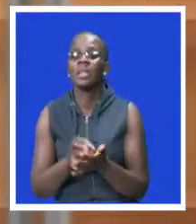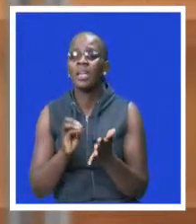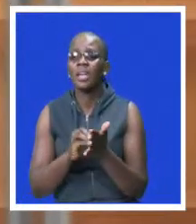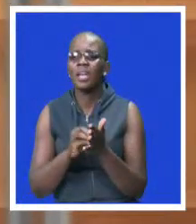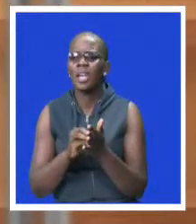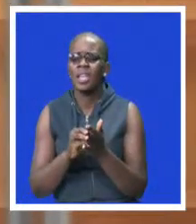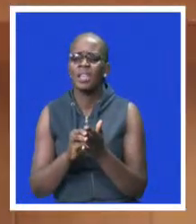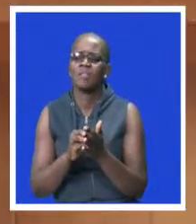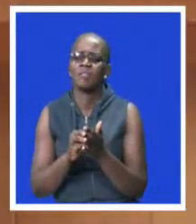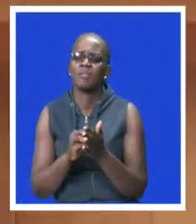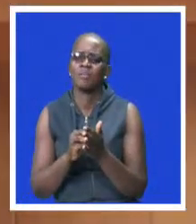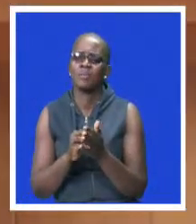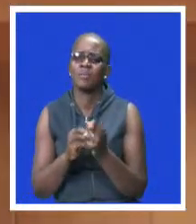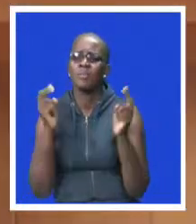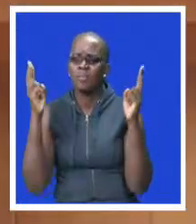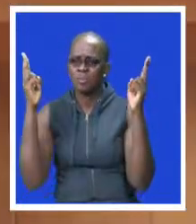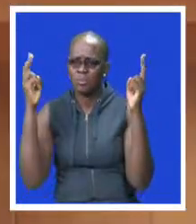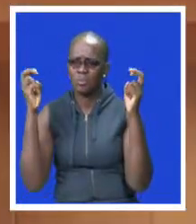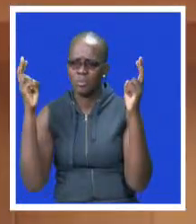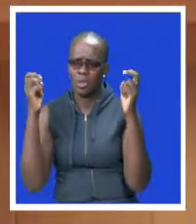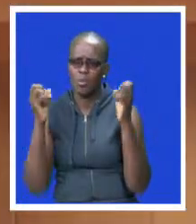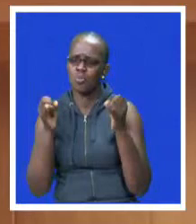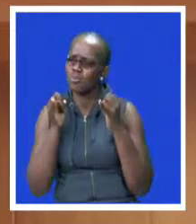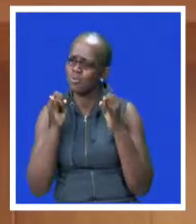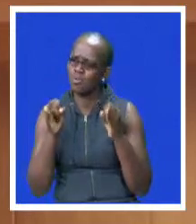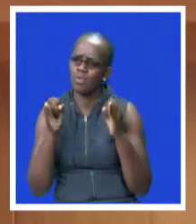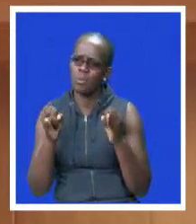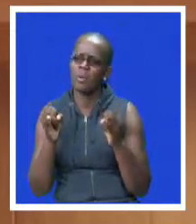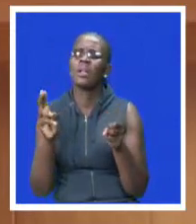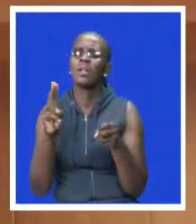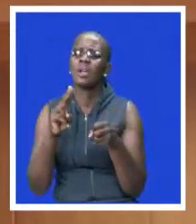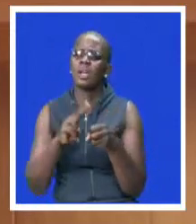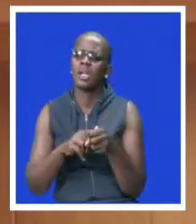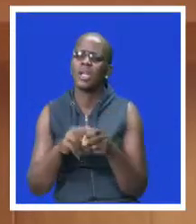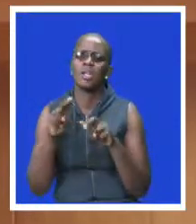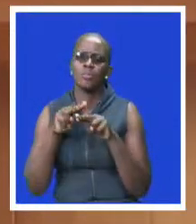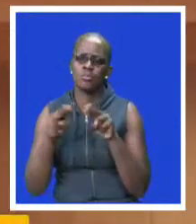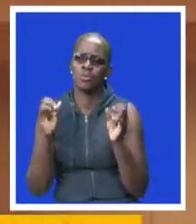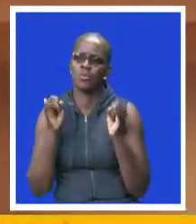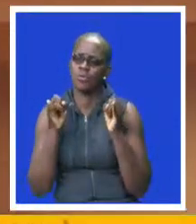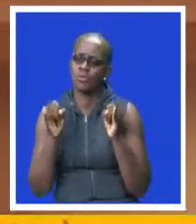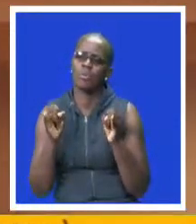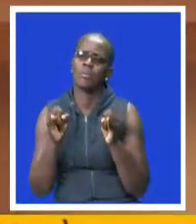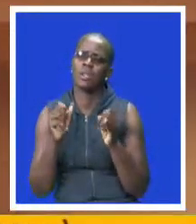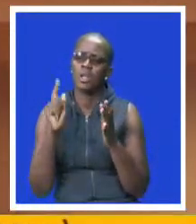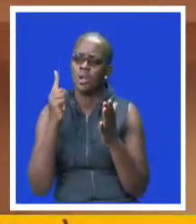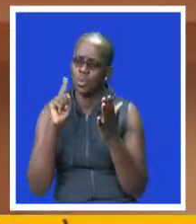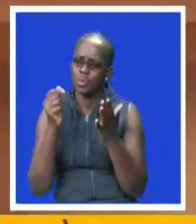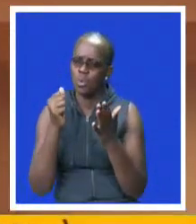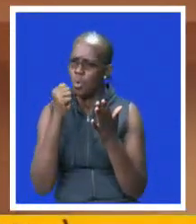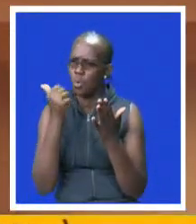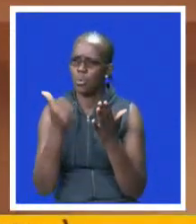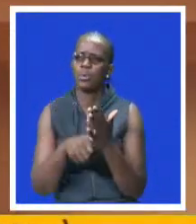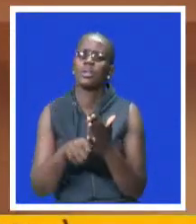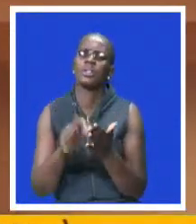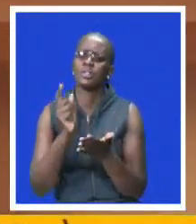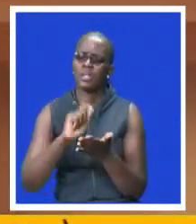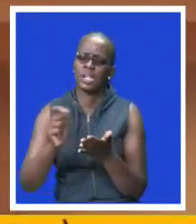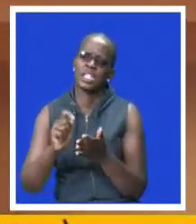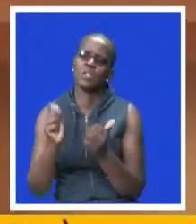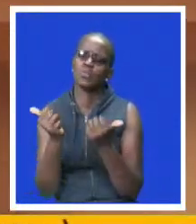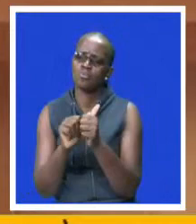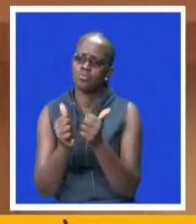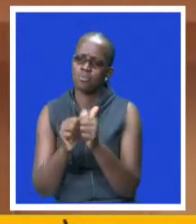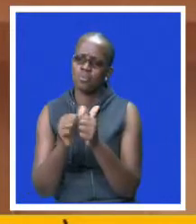writing today. That's correct, Nogwazi. We are doing introduction to informal letter writing, what is popularly known as a friendly